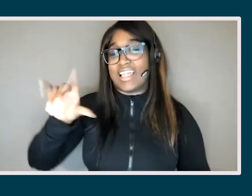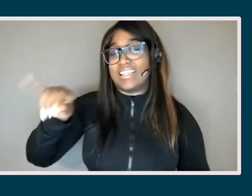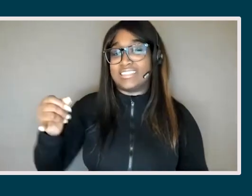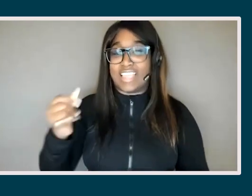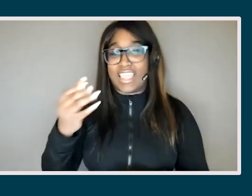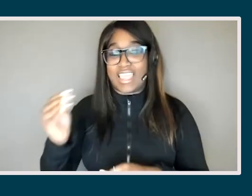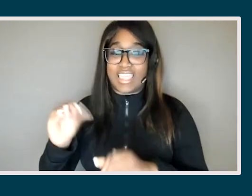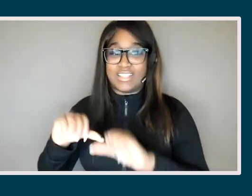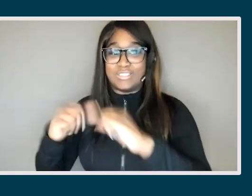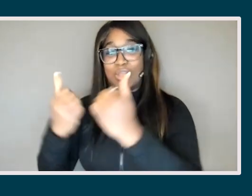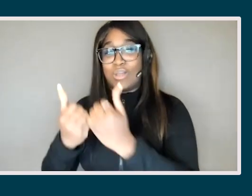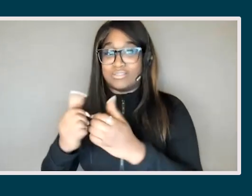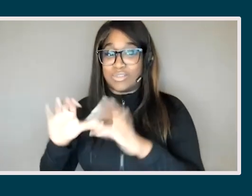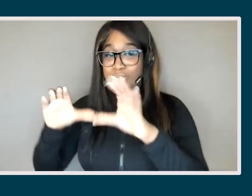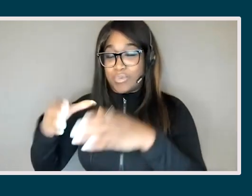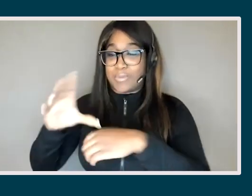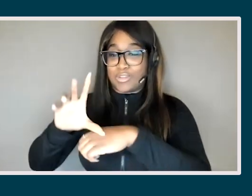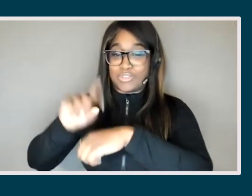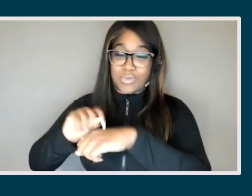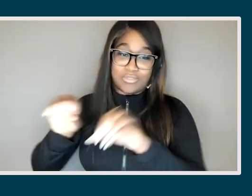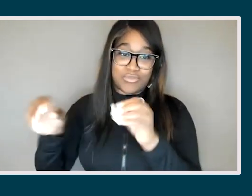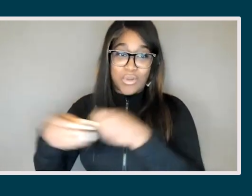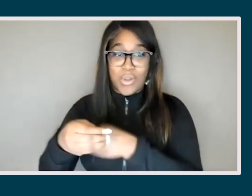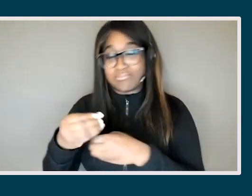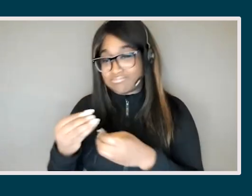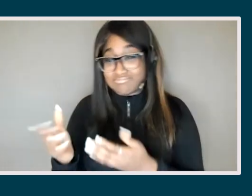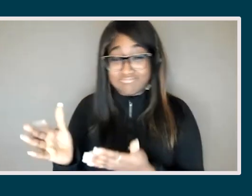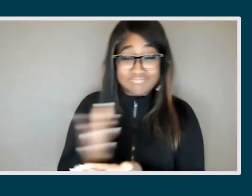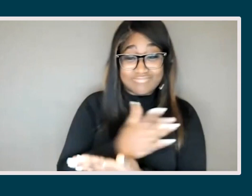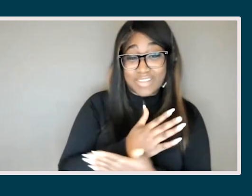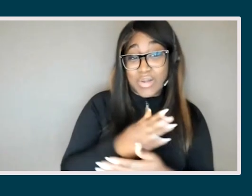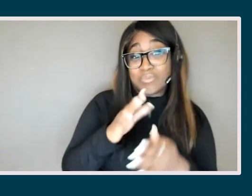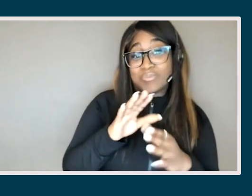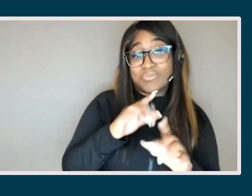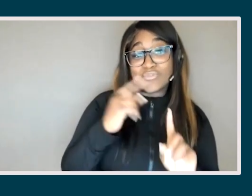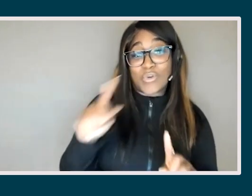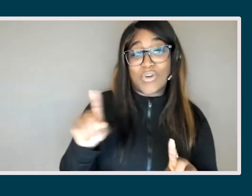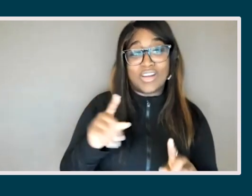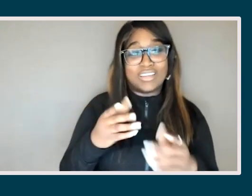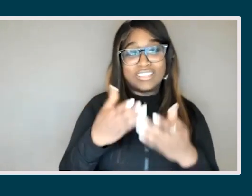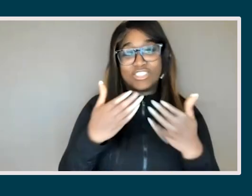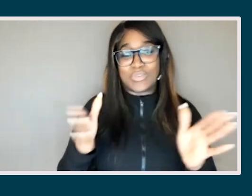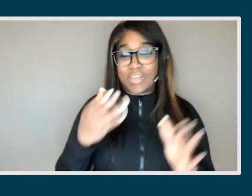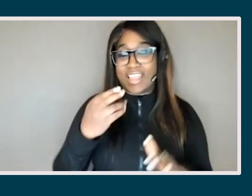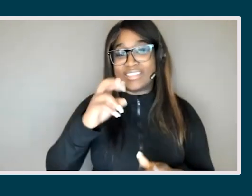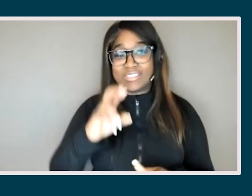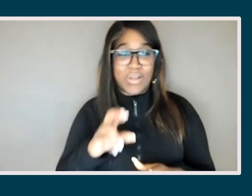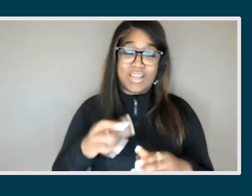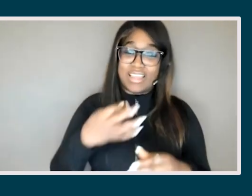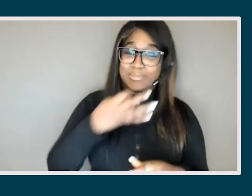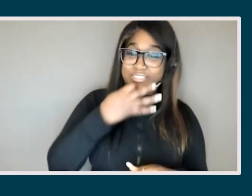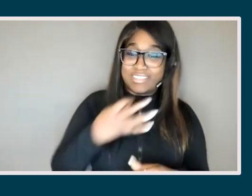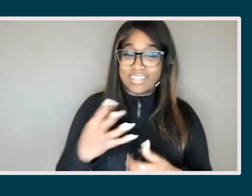full range of general human resources expertise, including organizational capacity building, talent